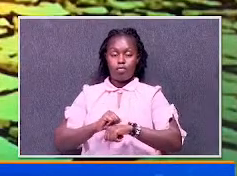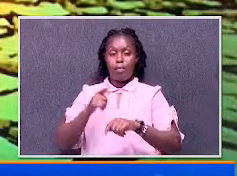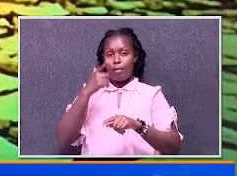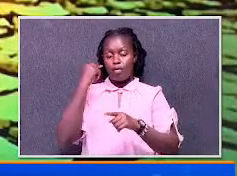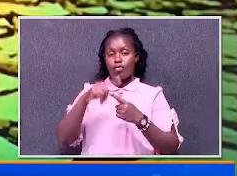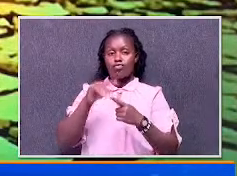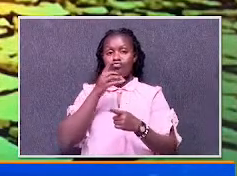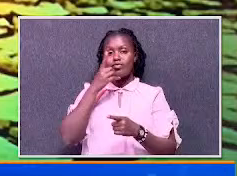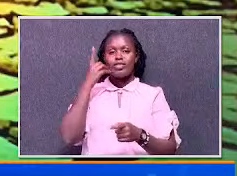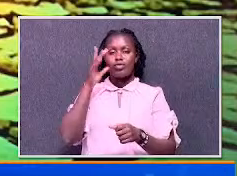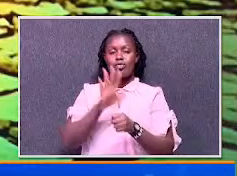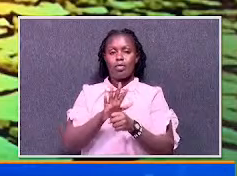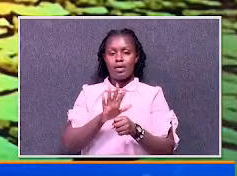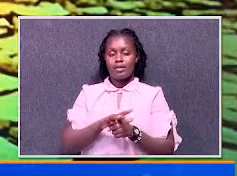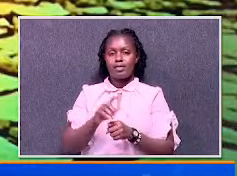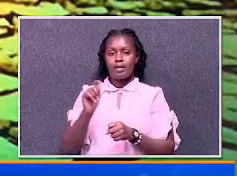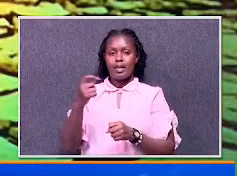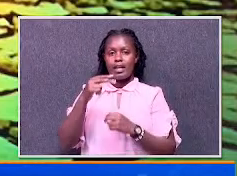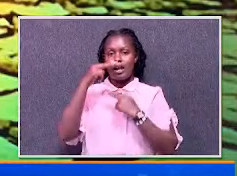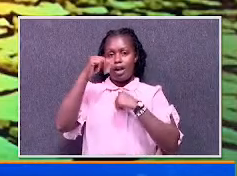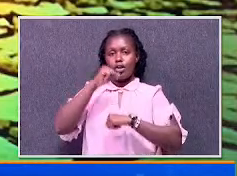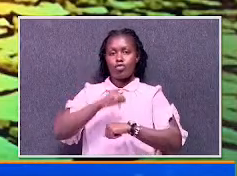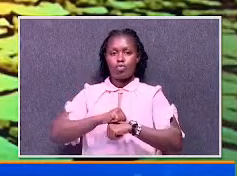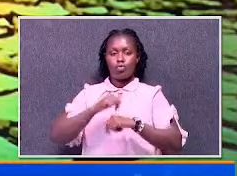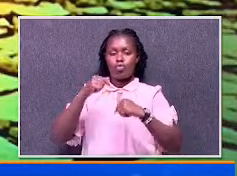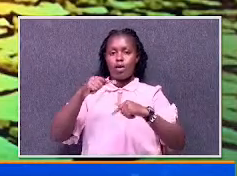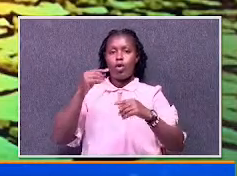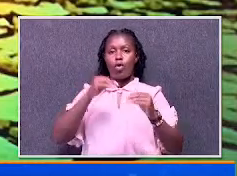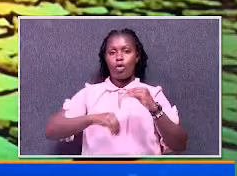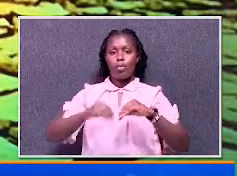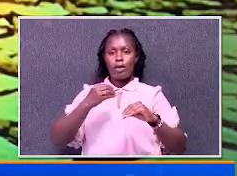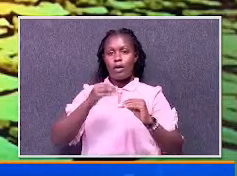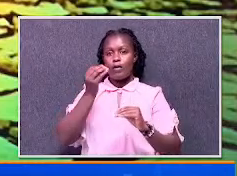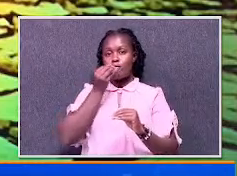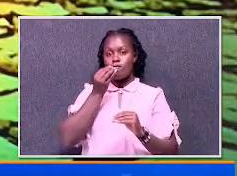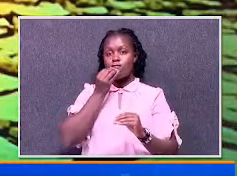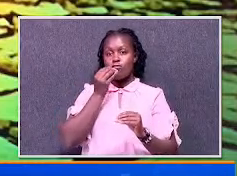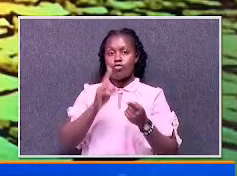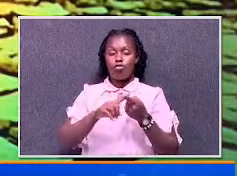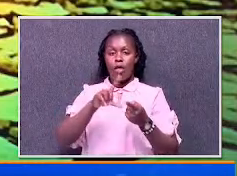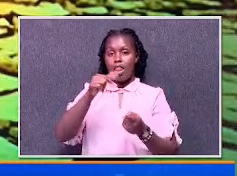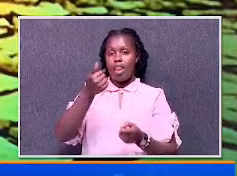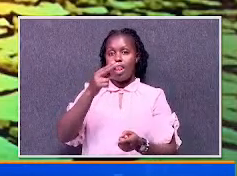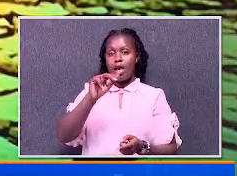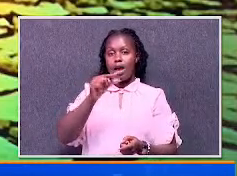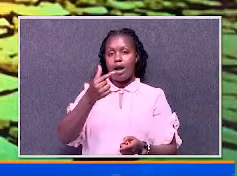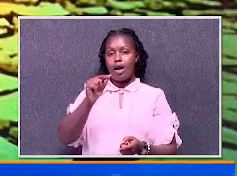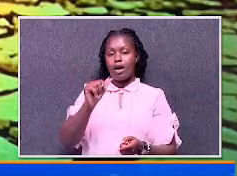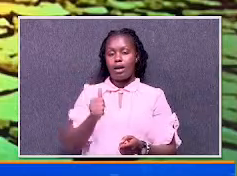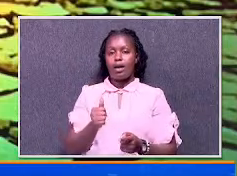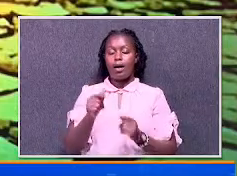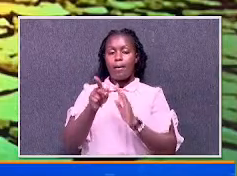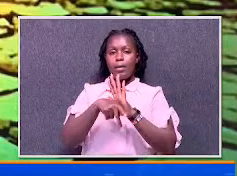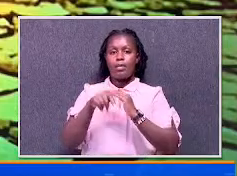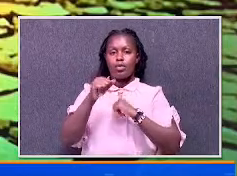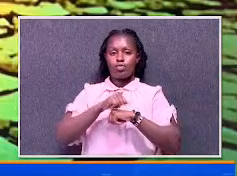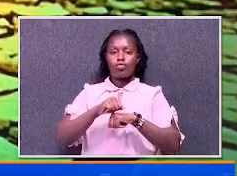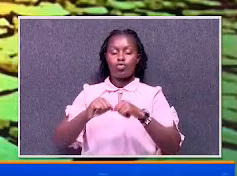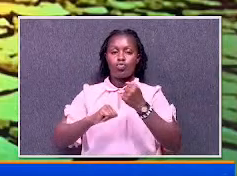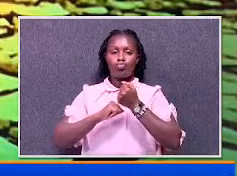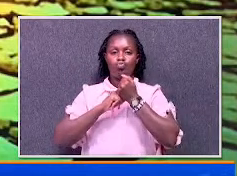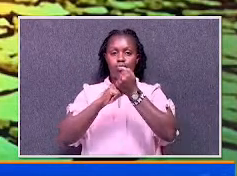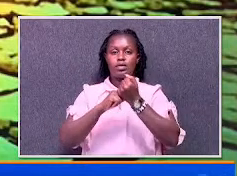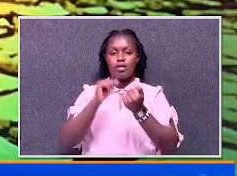Atieno reports, the Kenya High School today contributed food and stationaries to Langata Primary School pupils as a way of boosting their